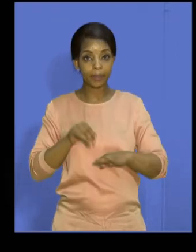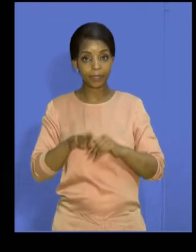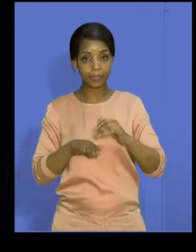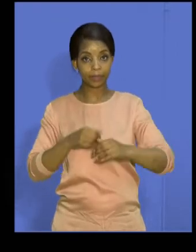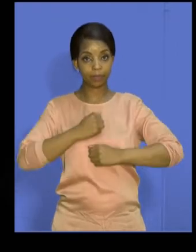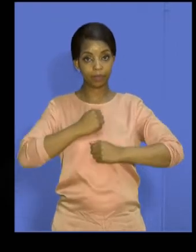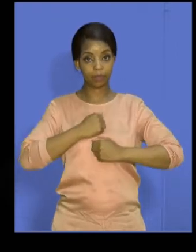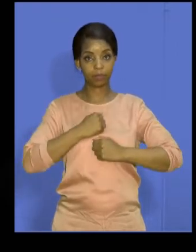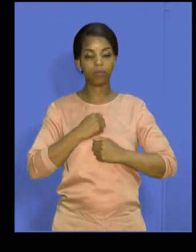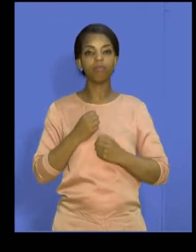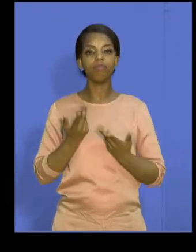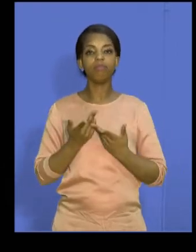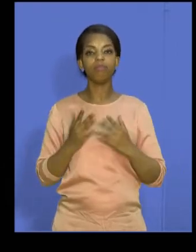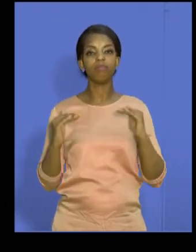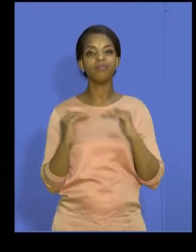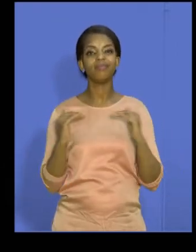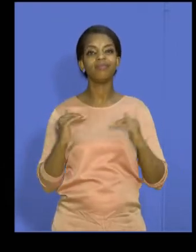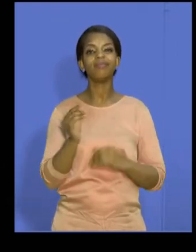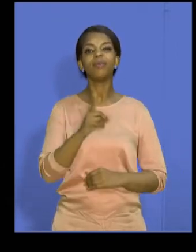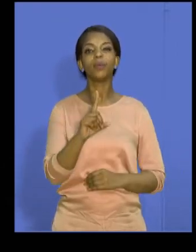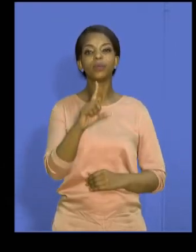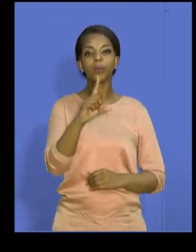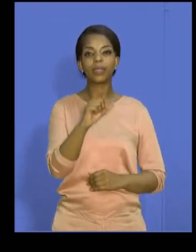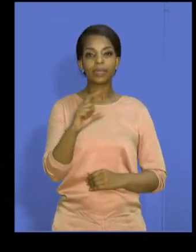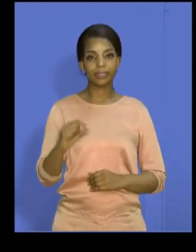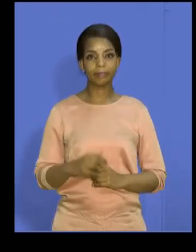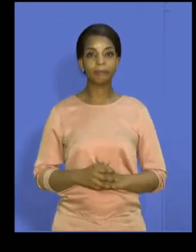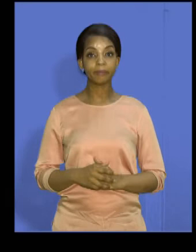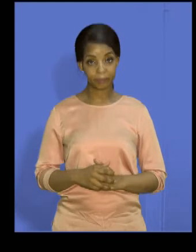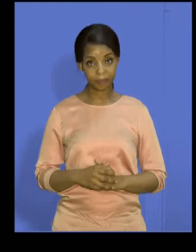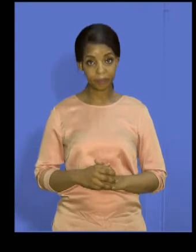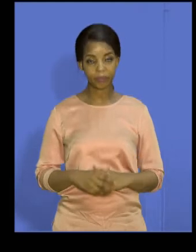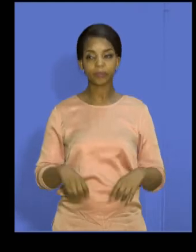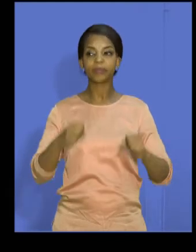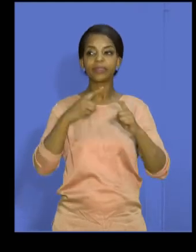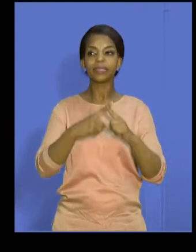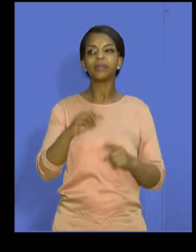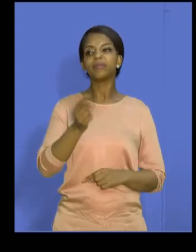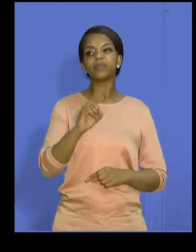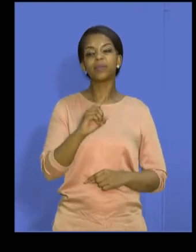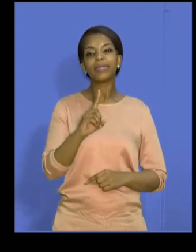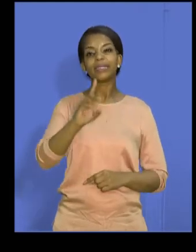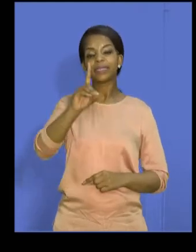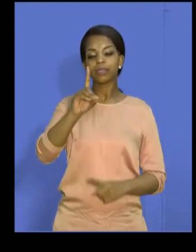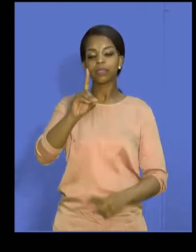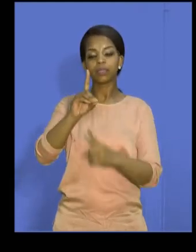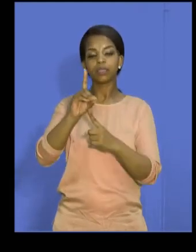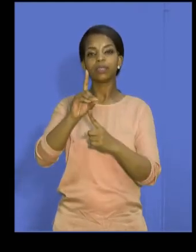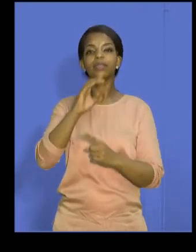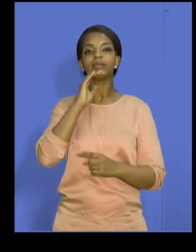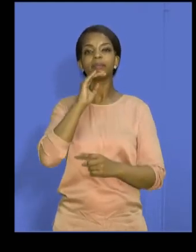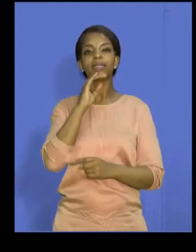which is then the 100 multiplied by d. The d represents number of days,